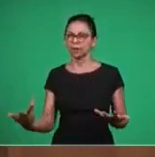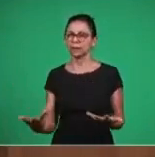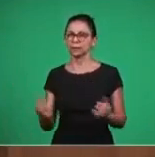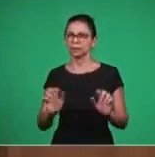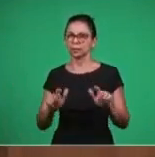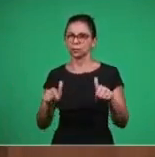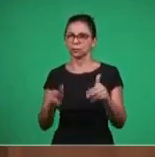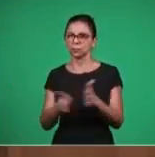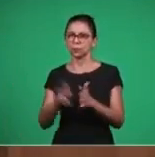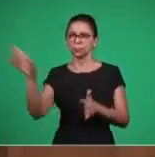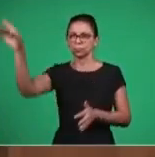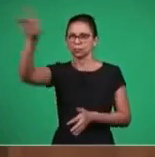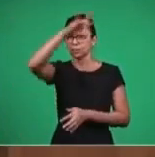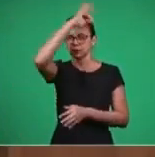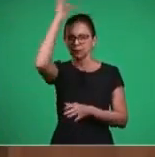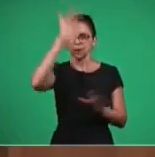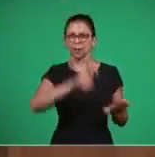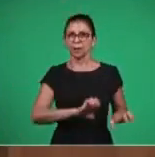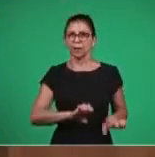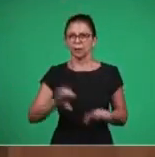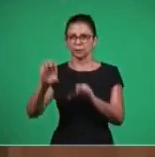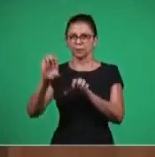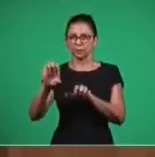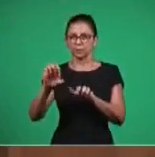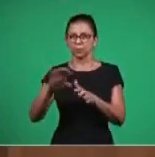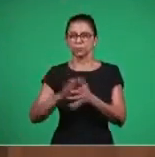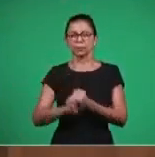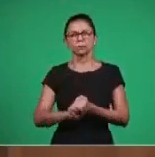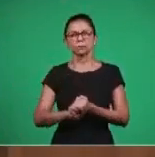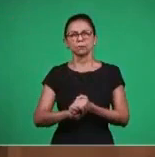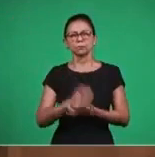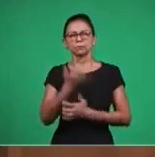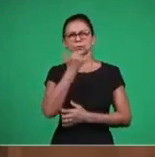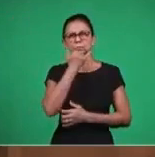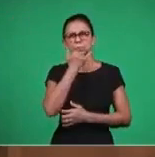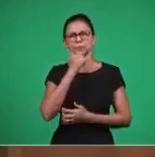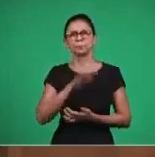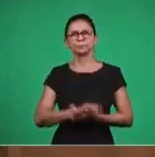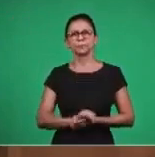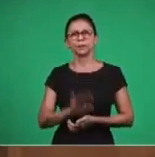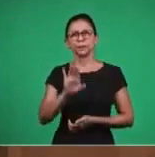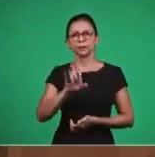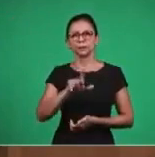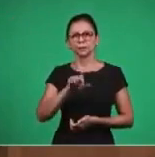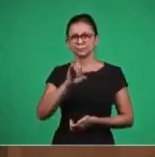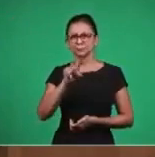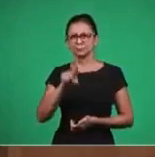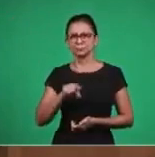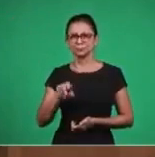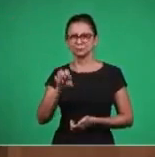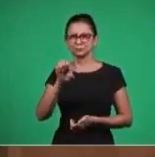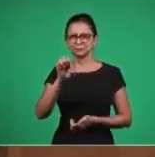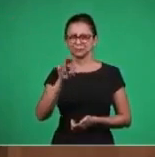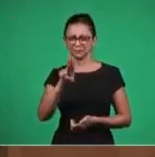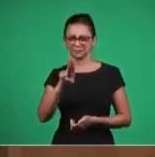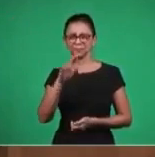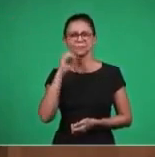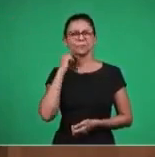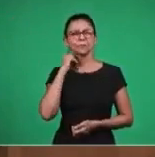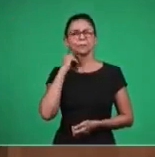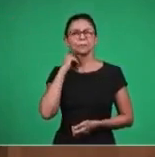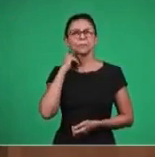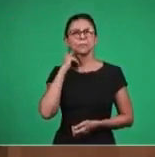the resurrection of that child. And see, that was the detail of that time. The double miracle, twice as many miracles,